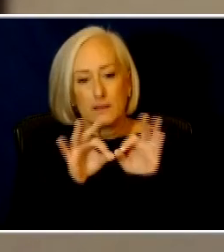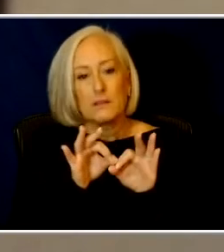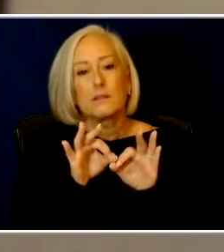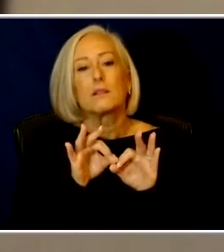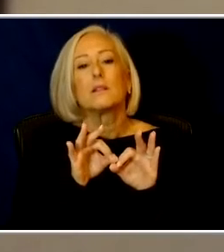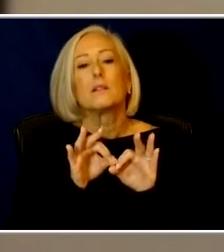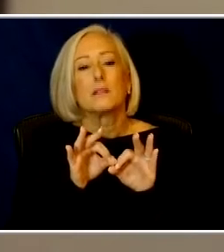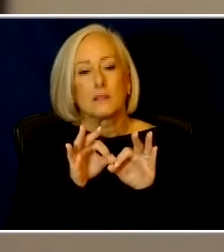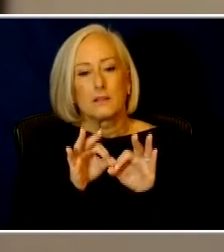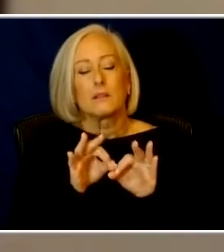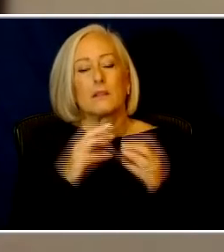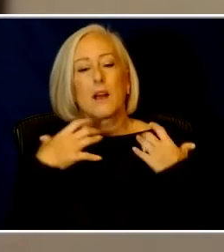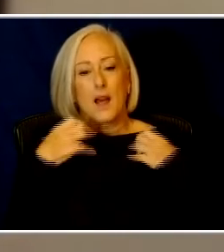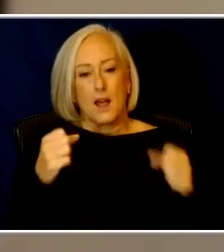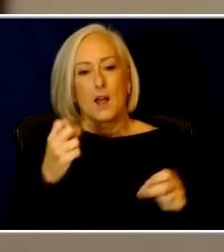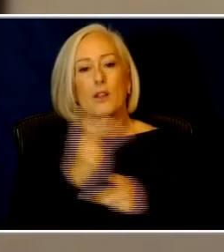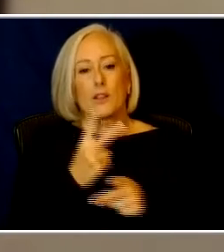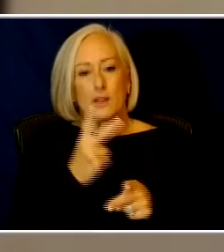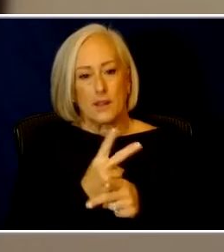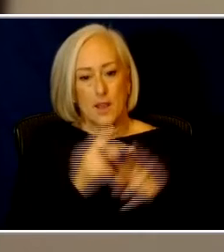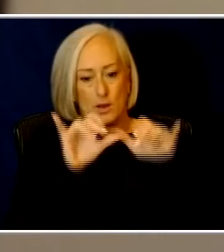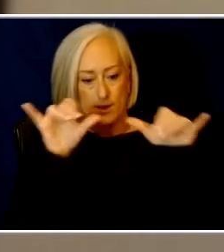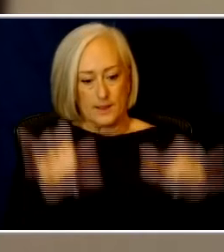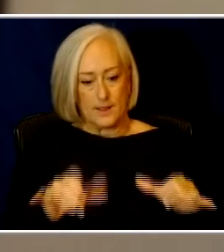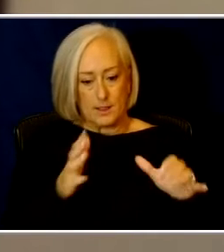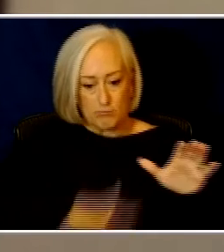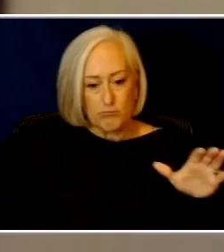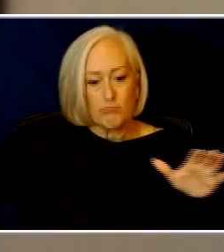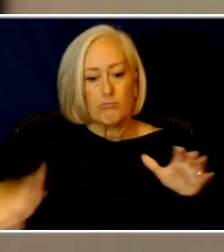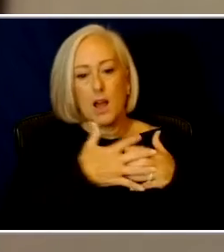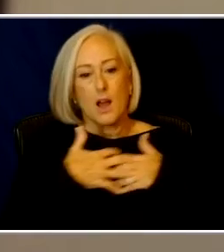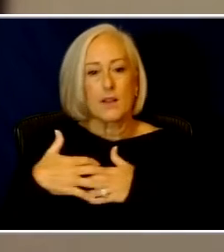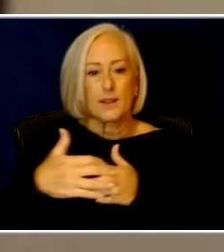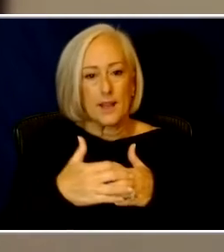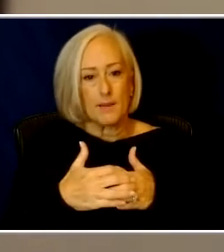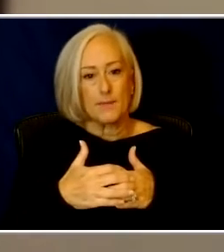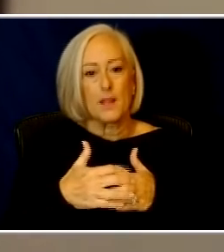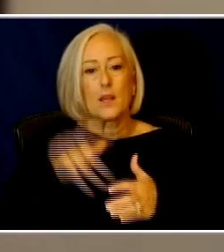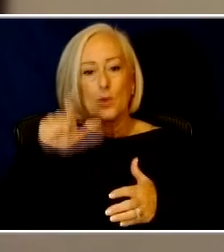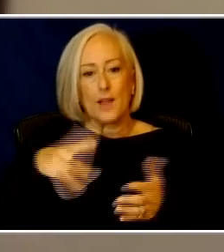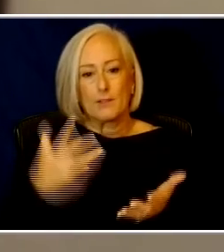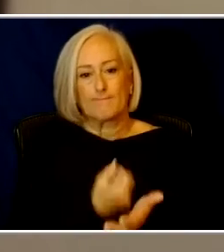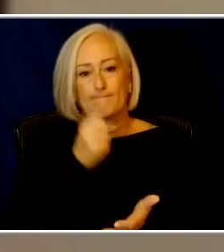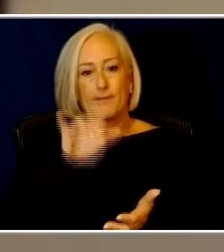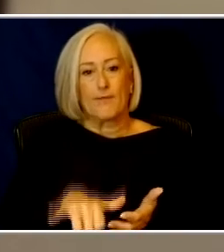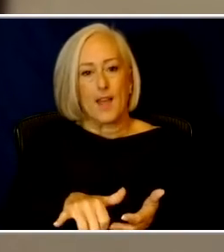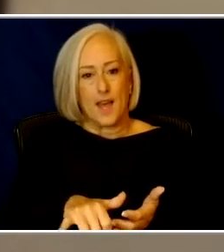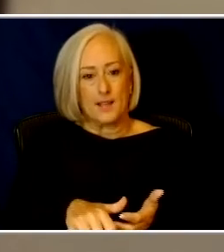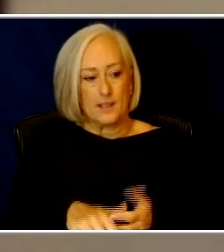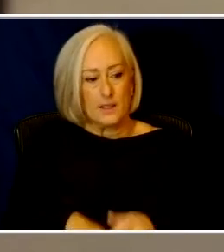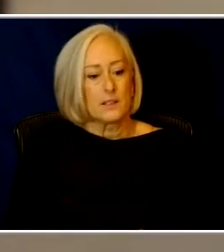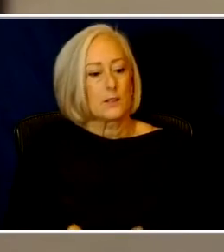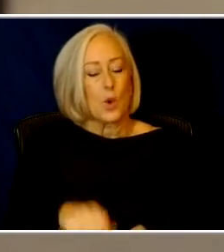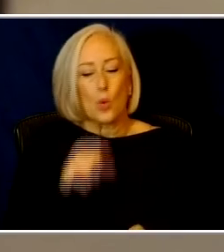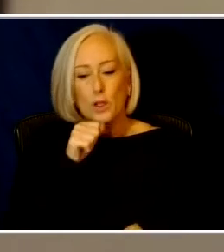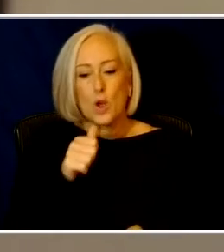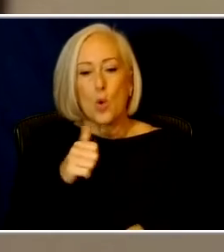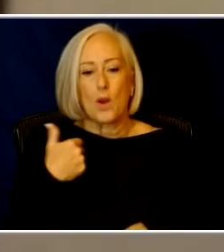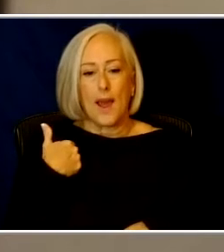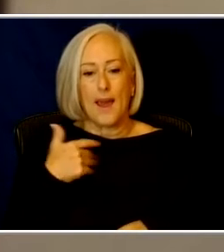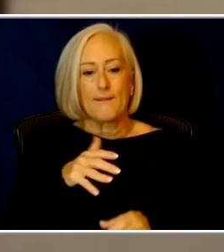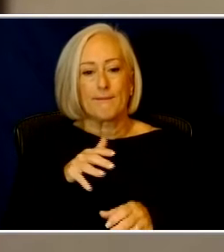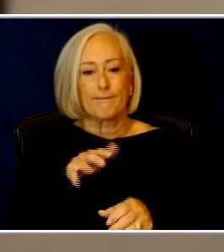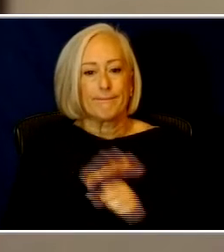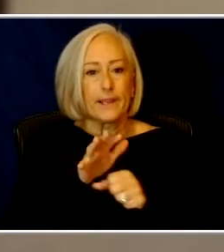incentivized. Margin is the theme here. And I think everybody is saying we don't have margin in the system. So how do we use the resources that